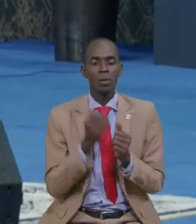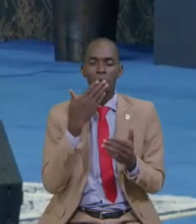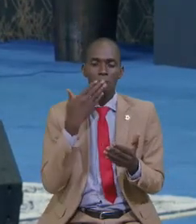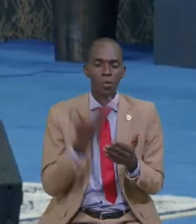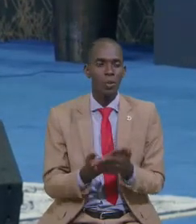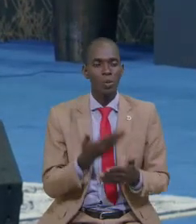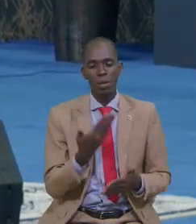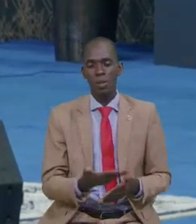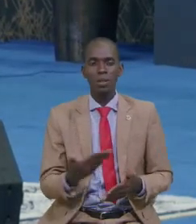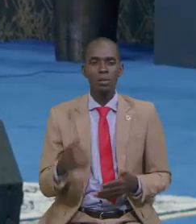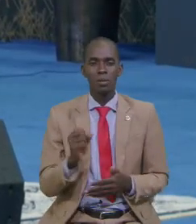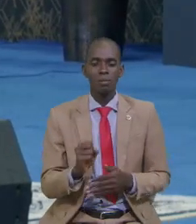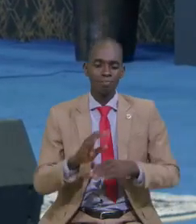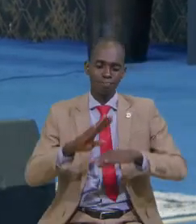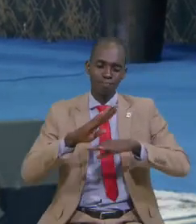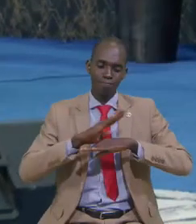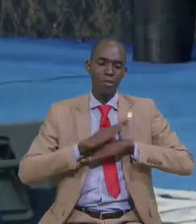things? Satisfaction,